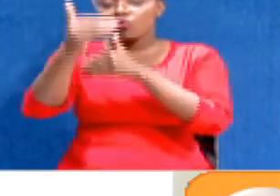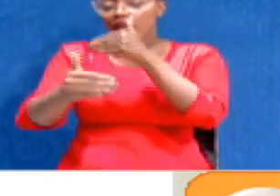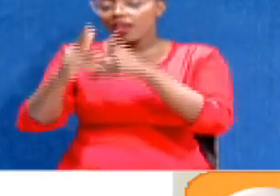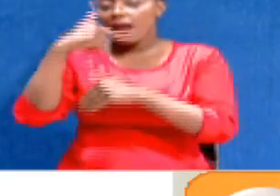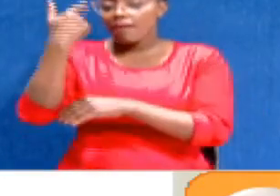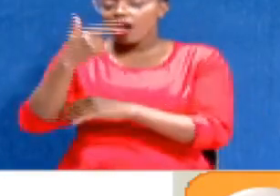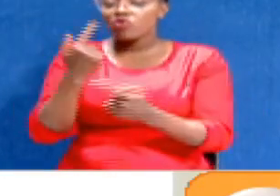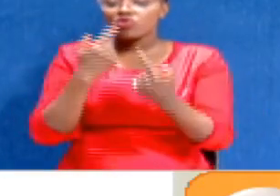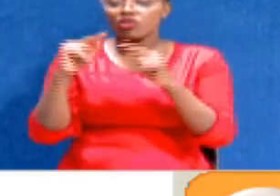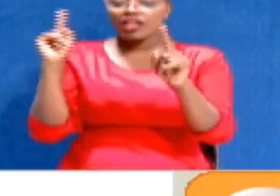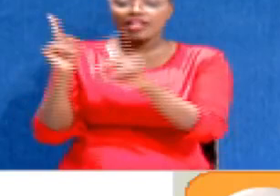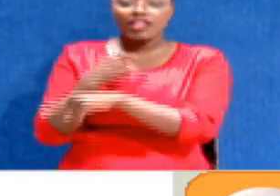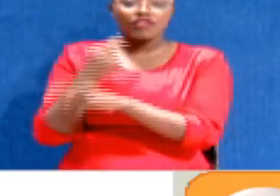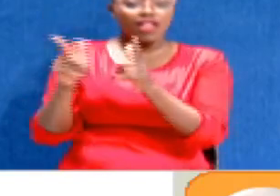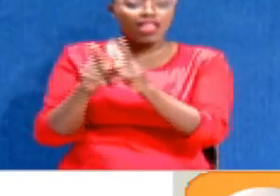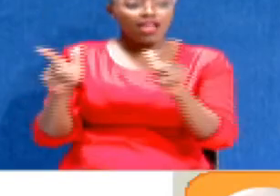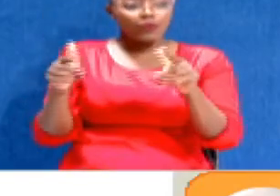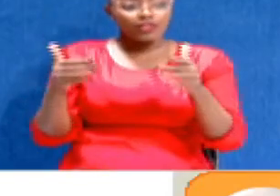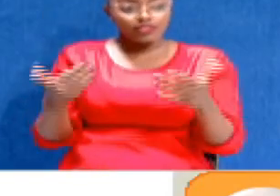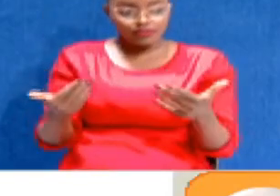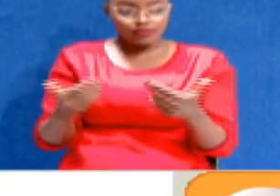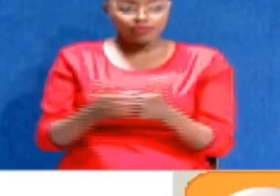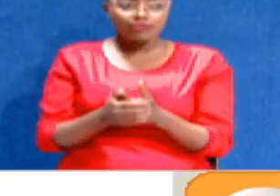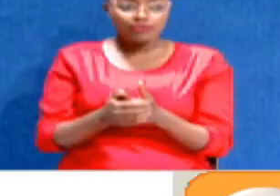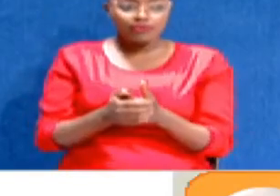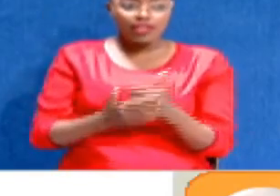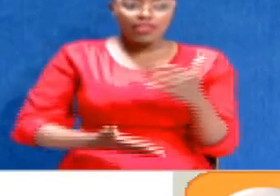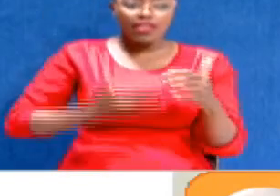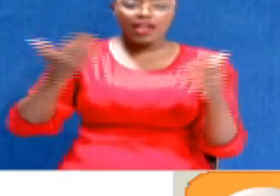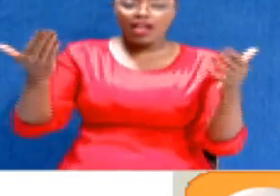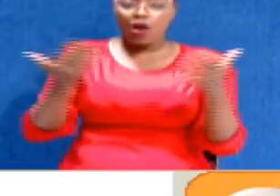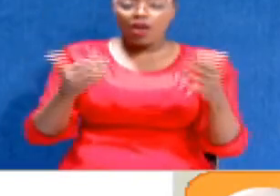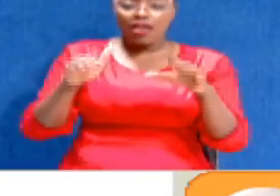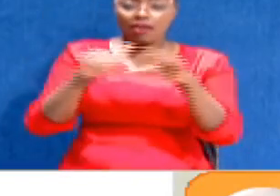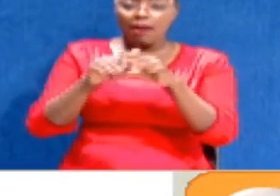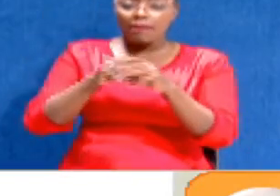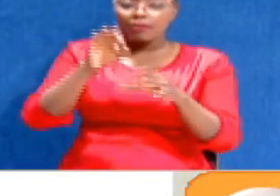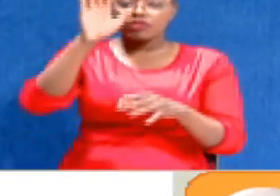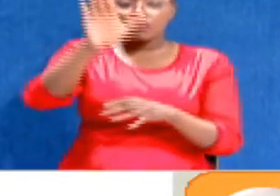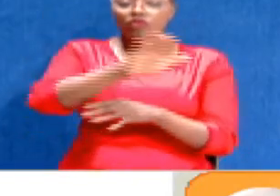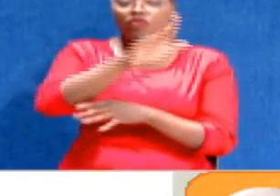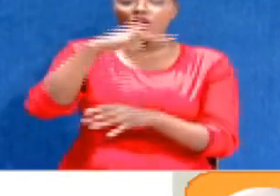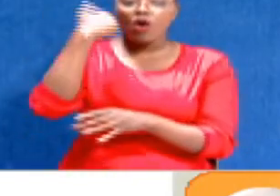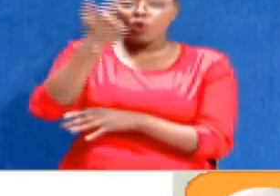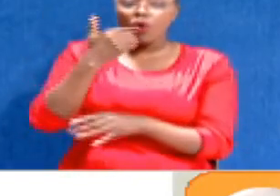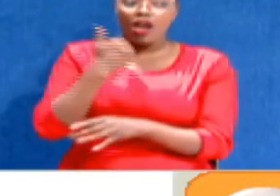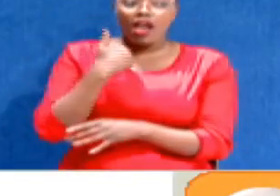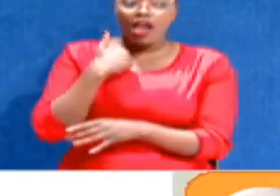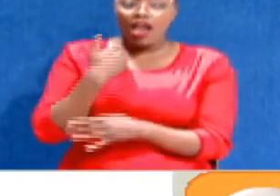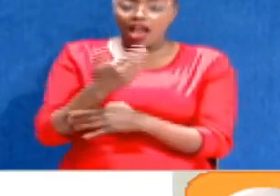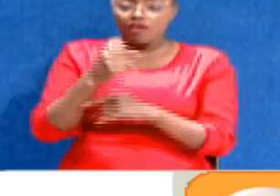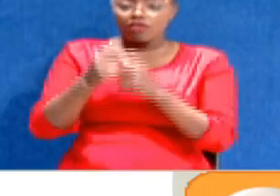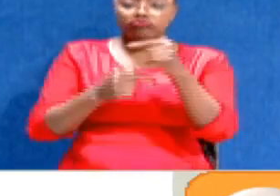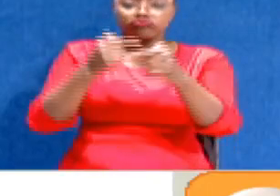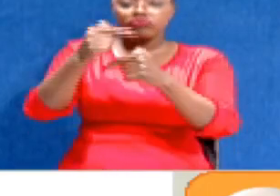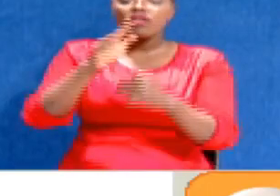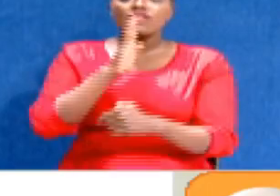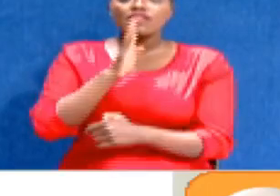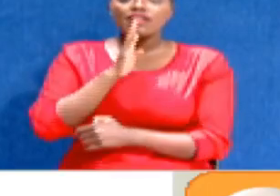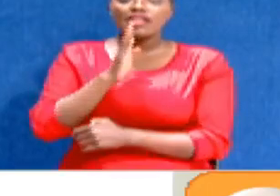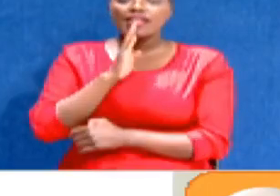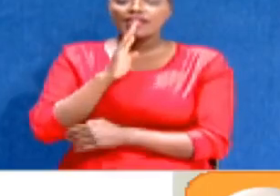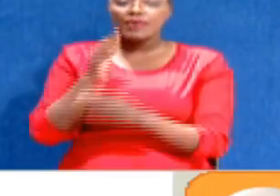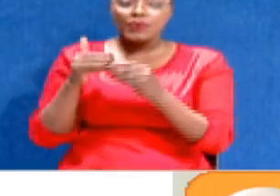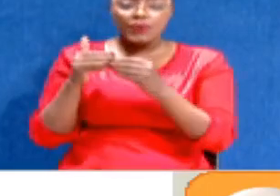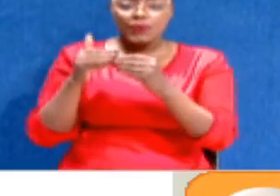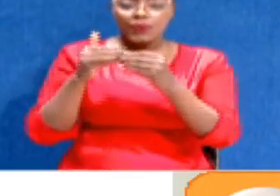happened to speak a different mother tongue? Where was this anger when members of parliament who had presided over a series of debt-ridden